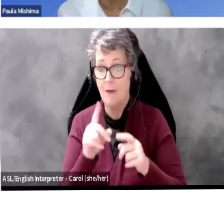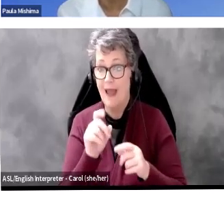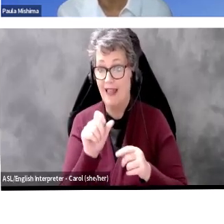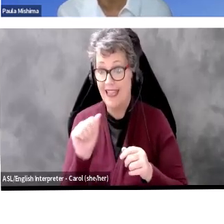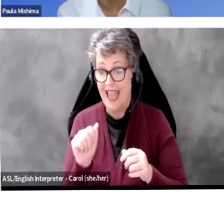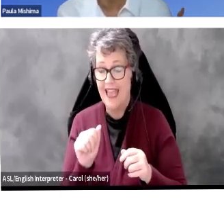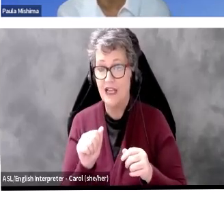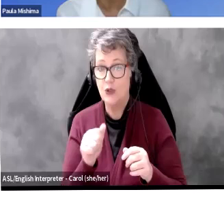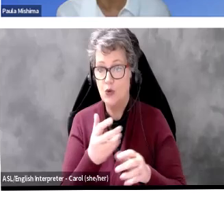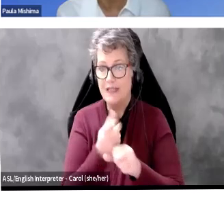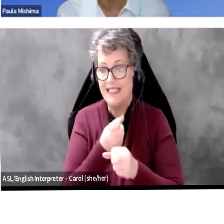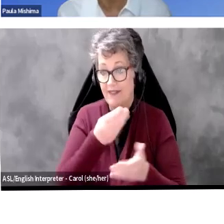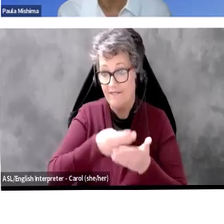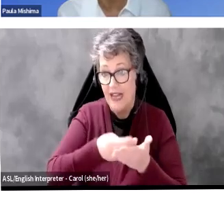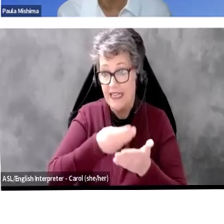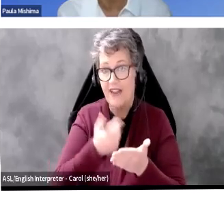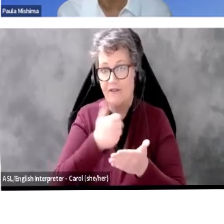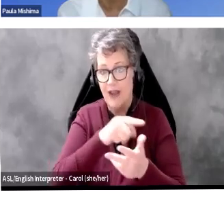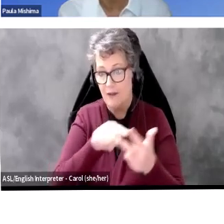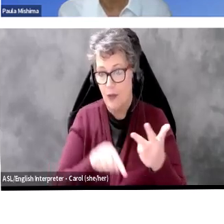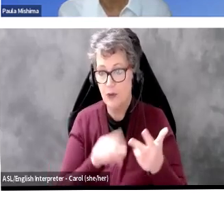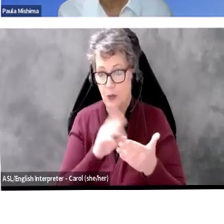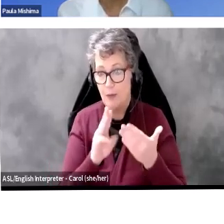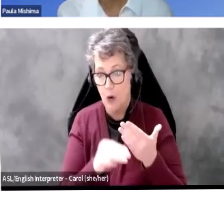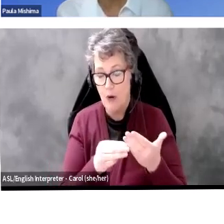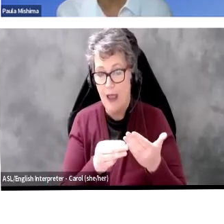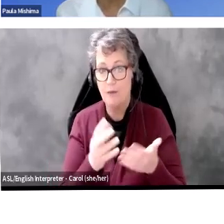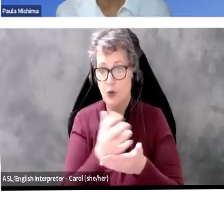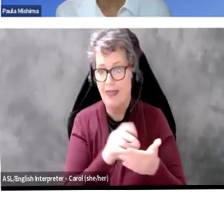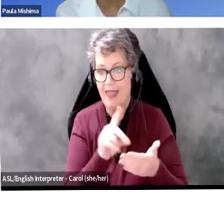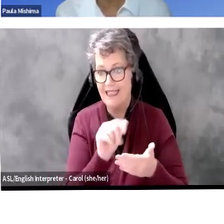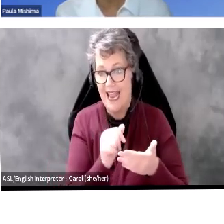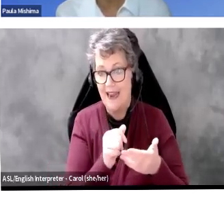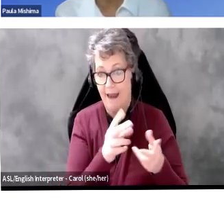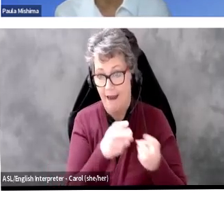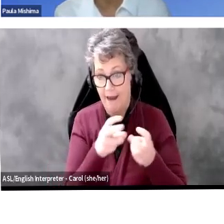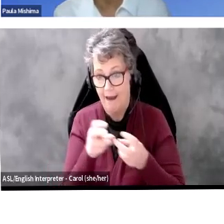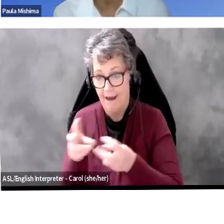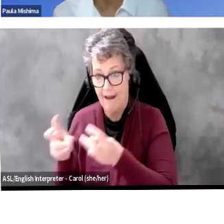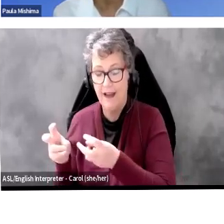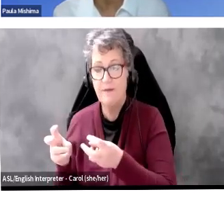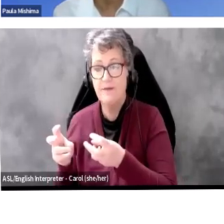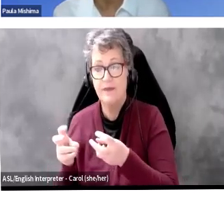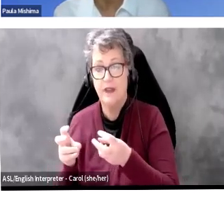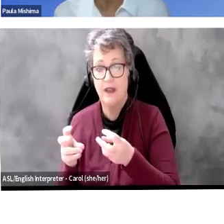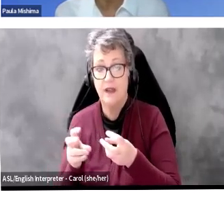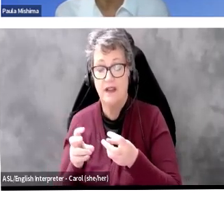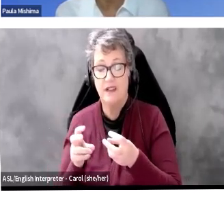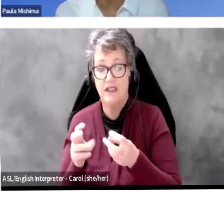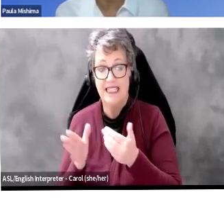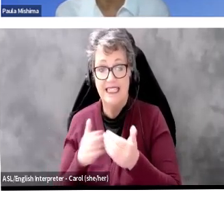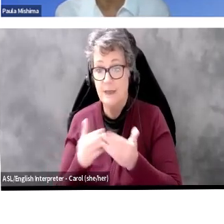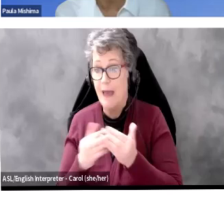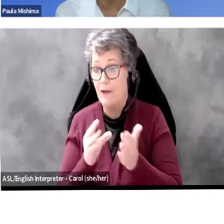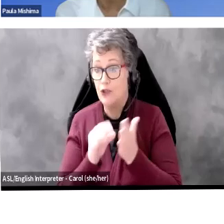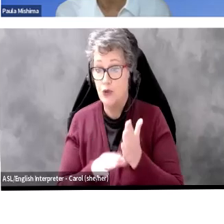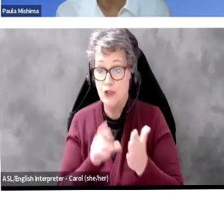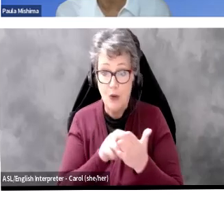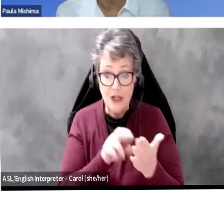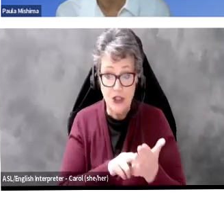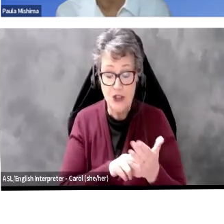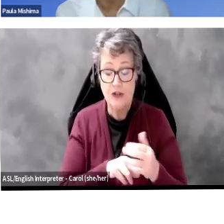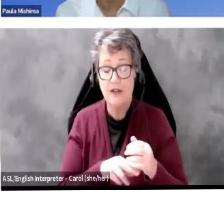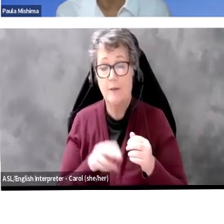are receiving funding for any of those 3 programs, whether or not students are registered, and for those students